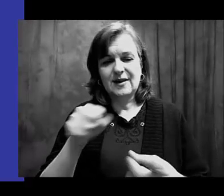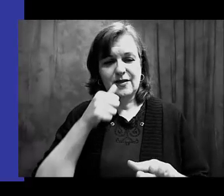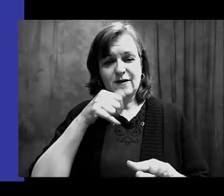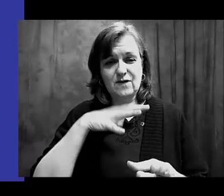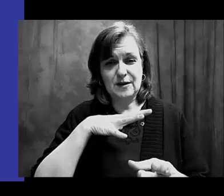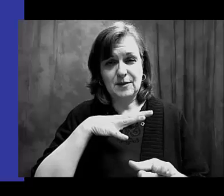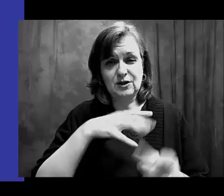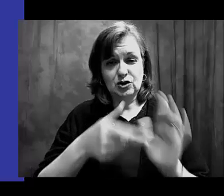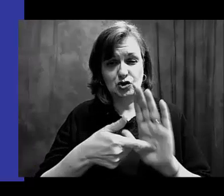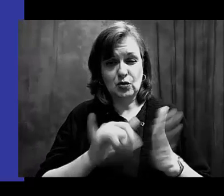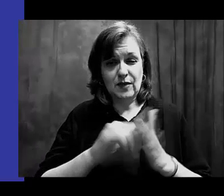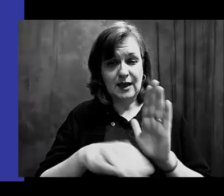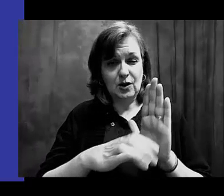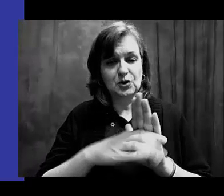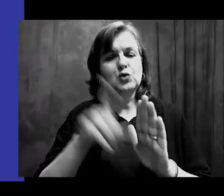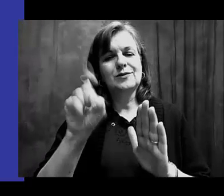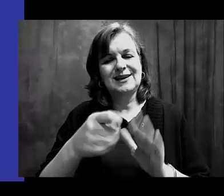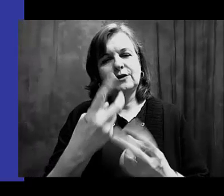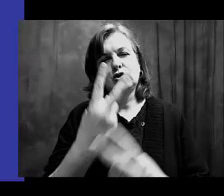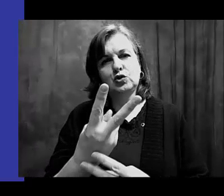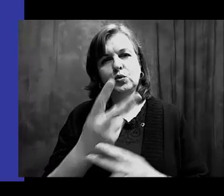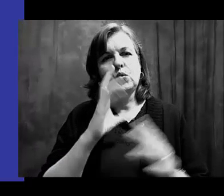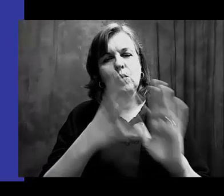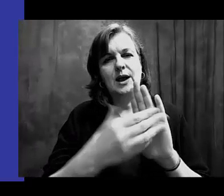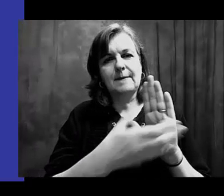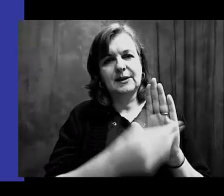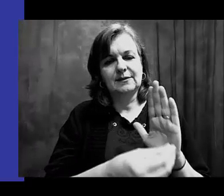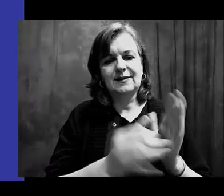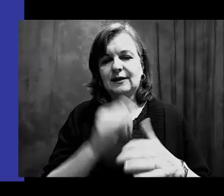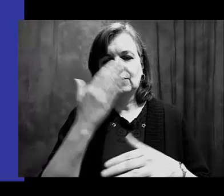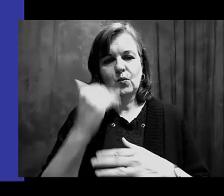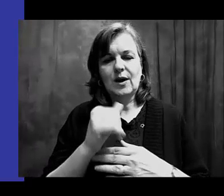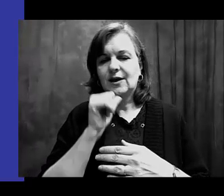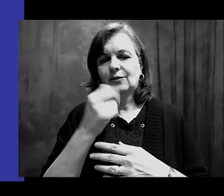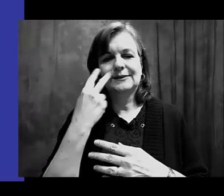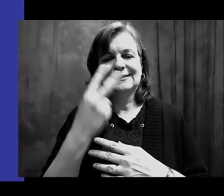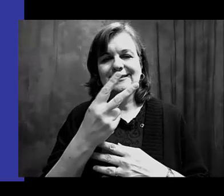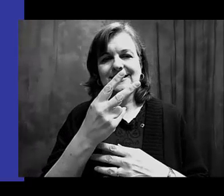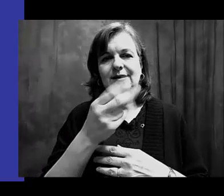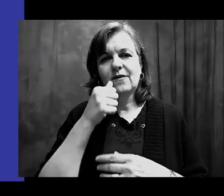this, and that's why we see very few females that are colorblind.